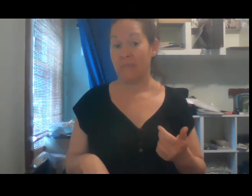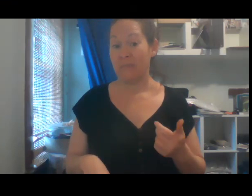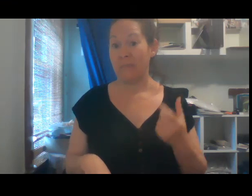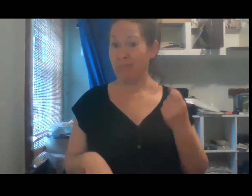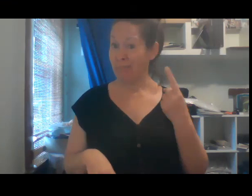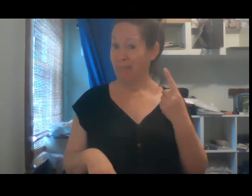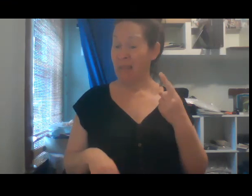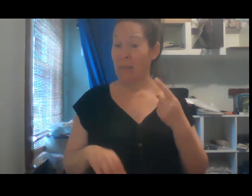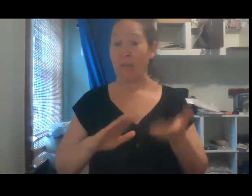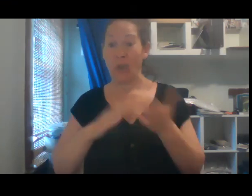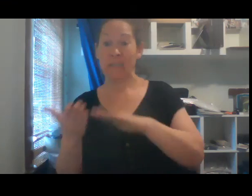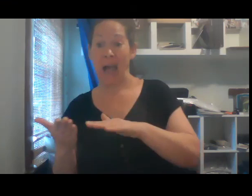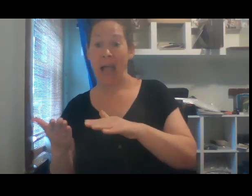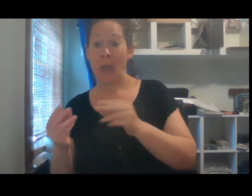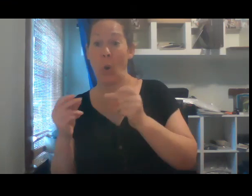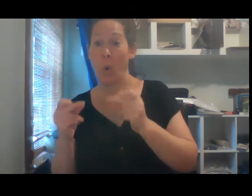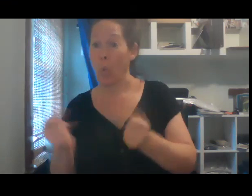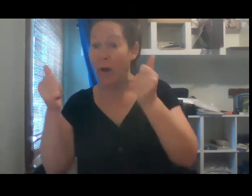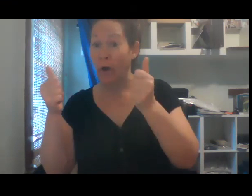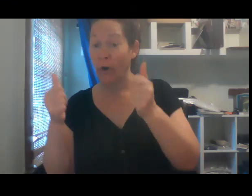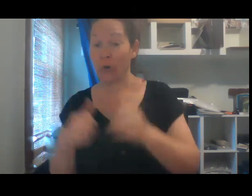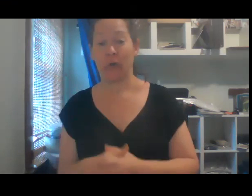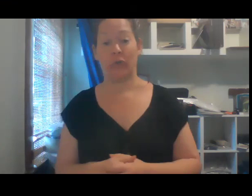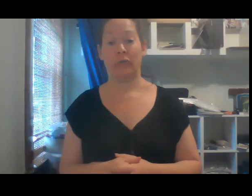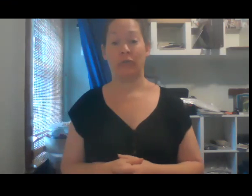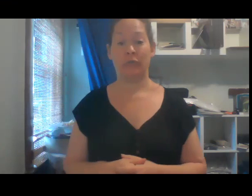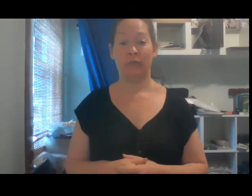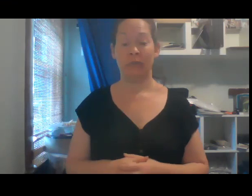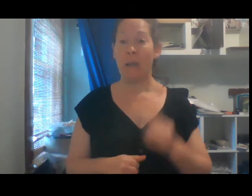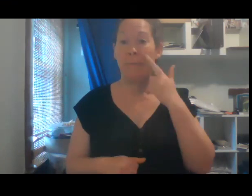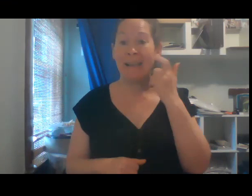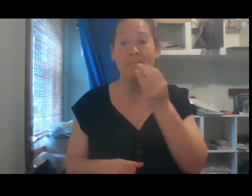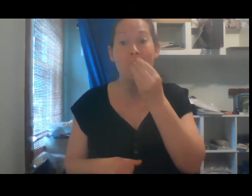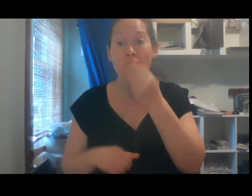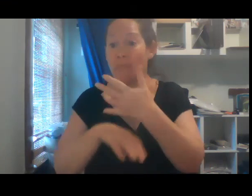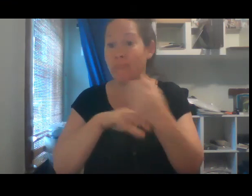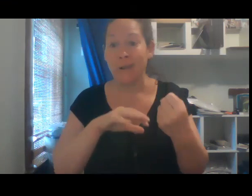but they're going to die off until they hit that carrying capacity.